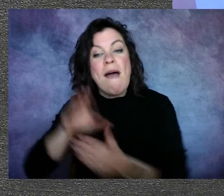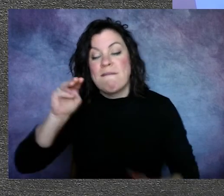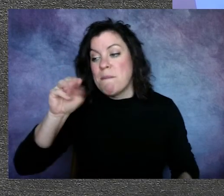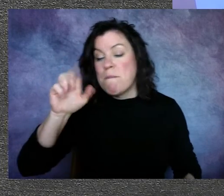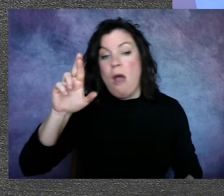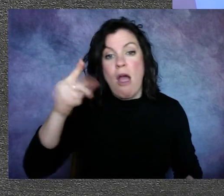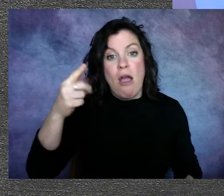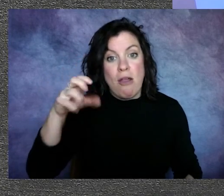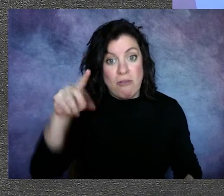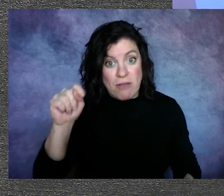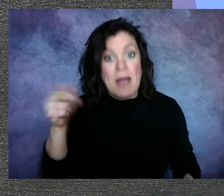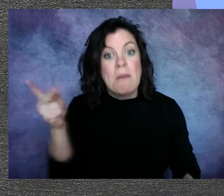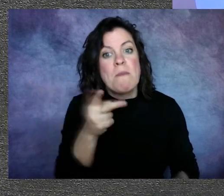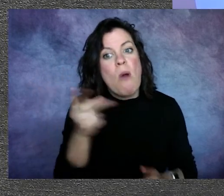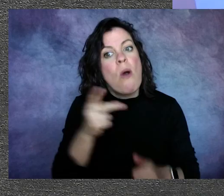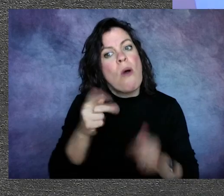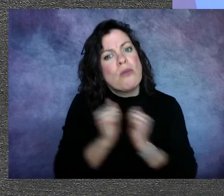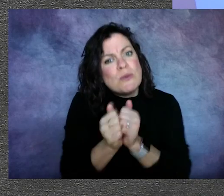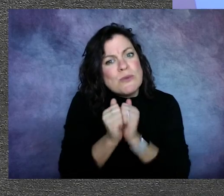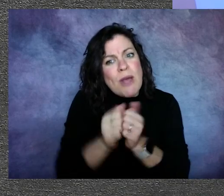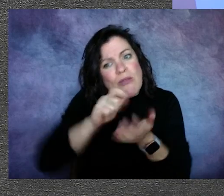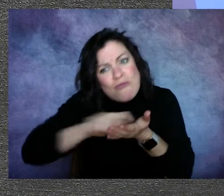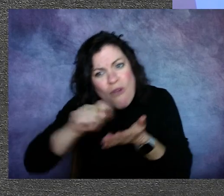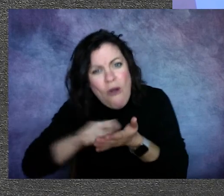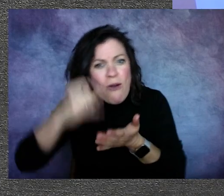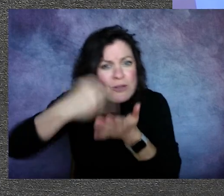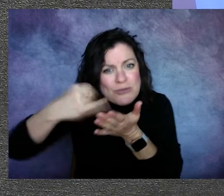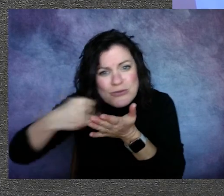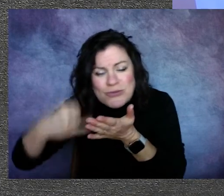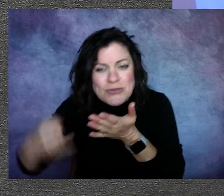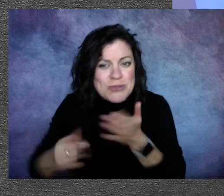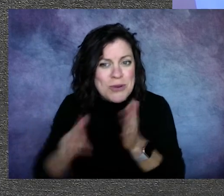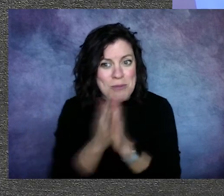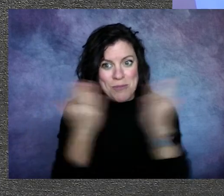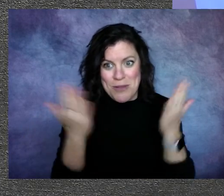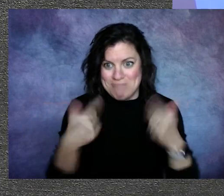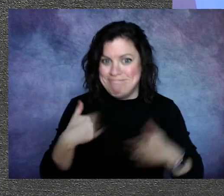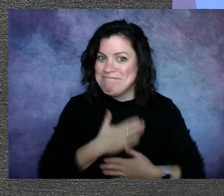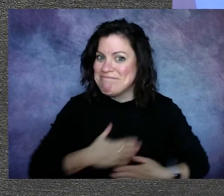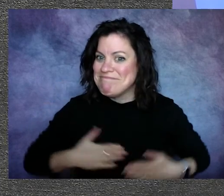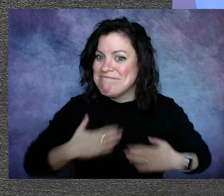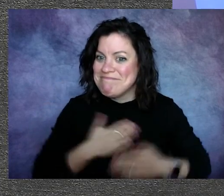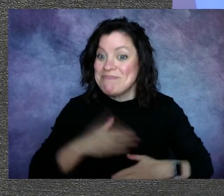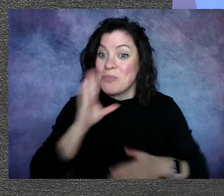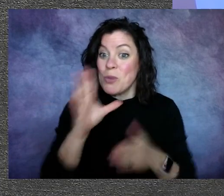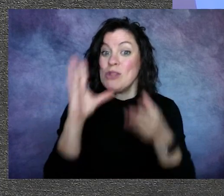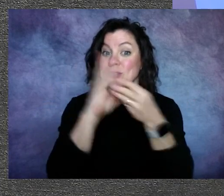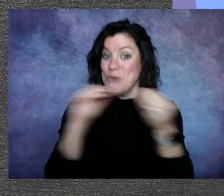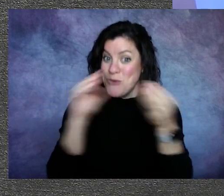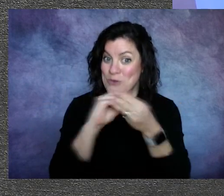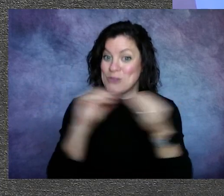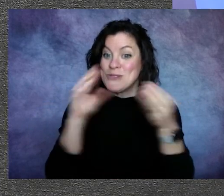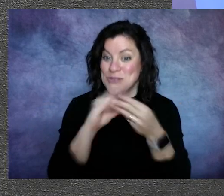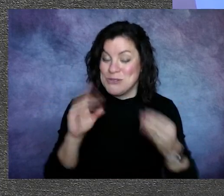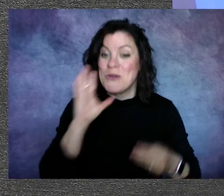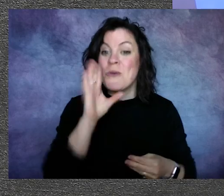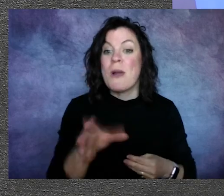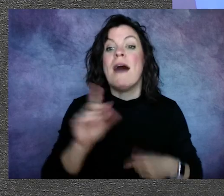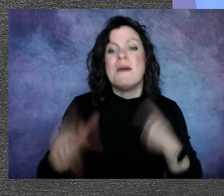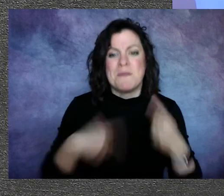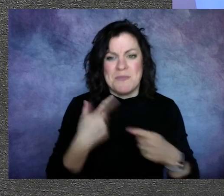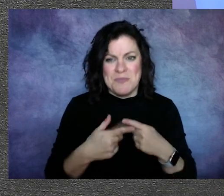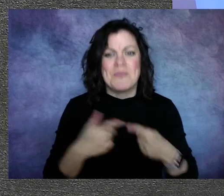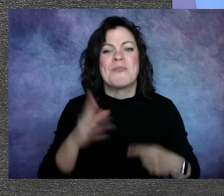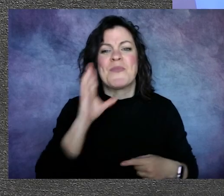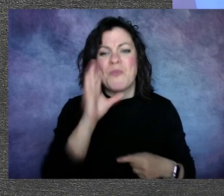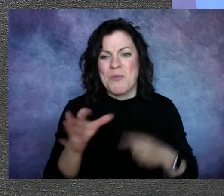today. So I'm going to share it with you, and then when I'm finished, I'll tell you a little bit more about where Hans and Margaret